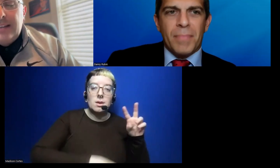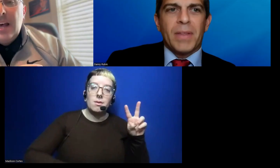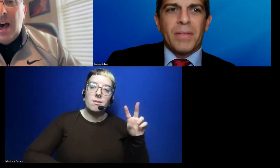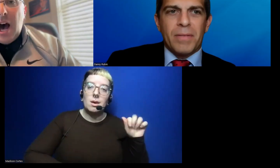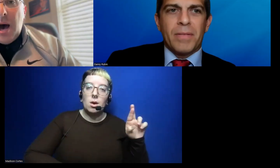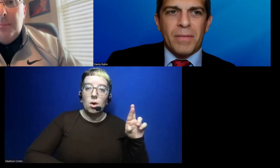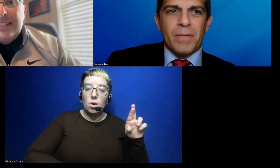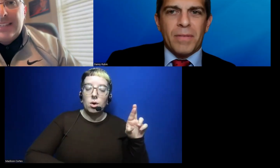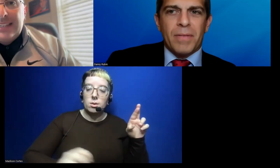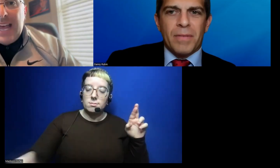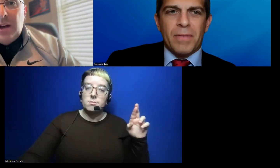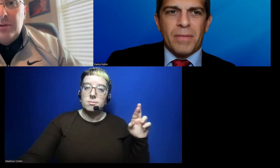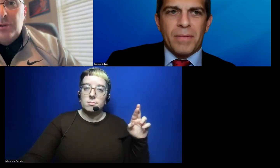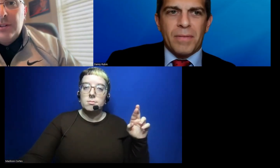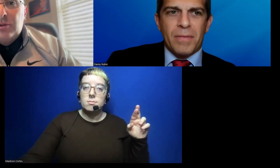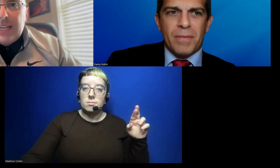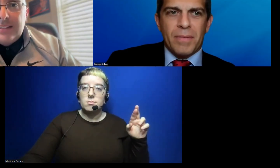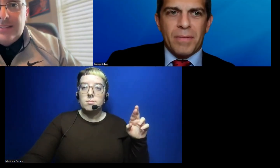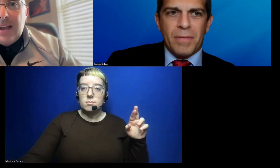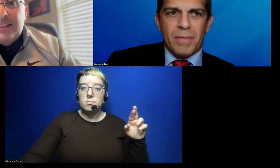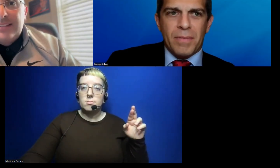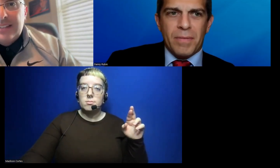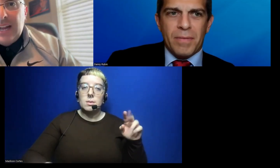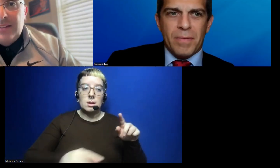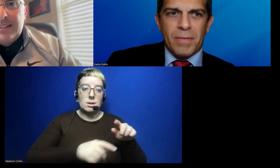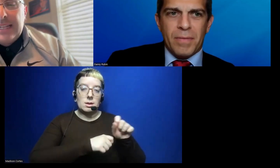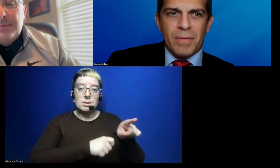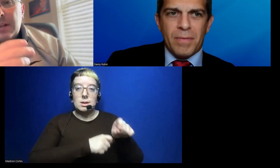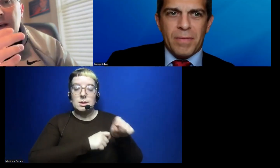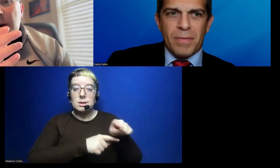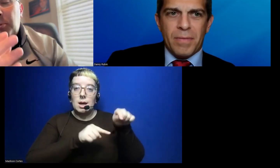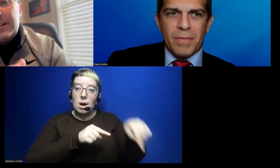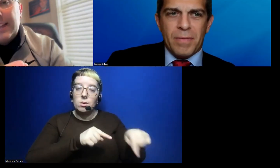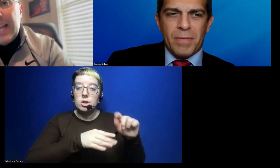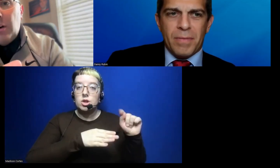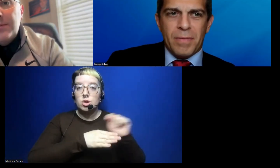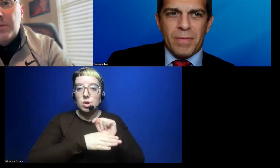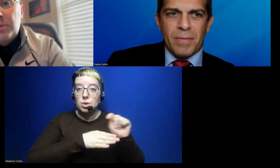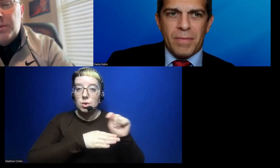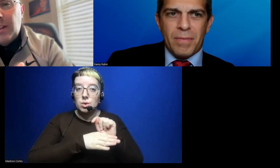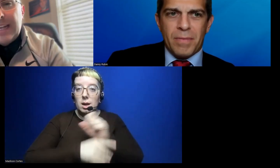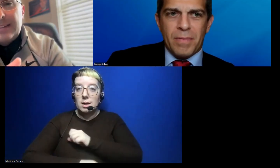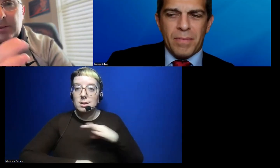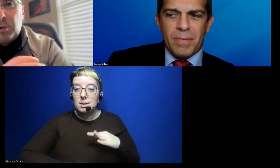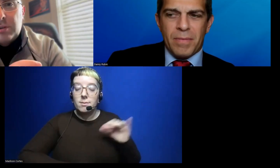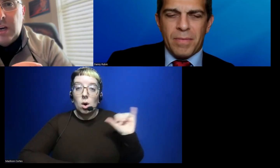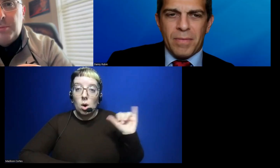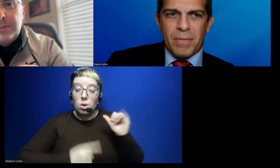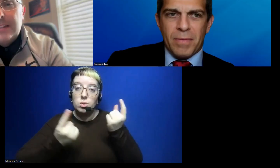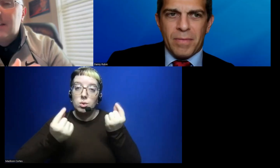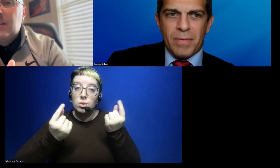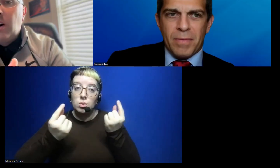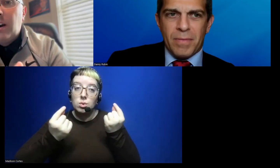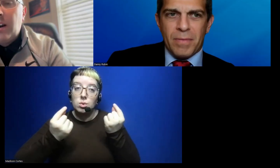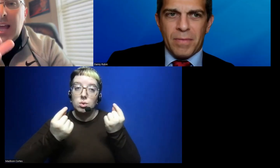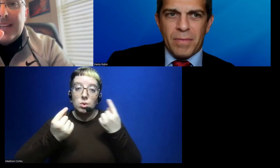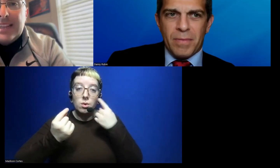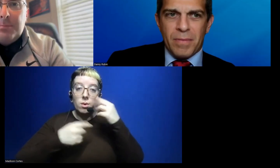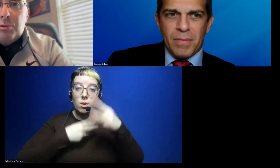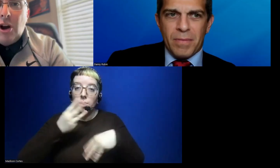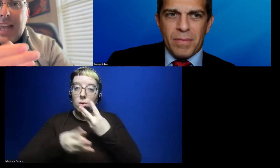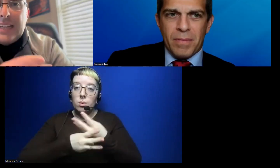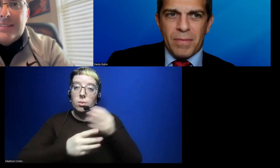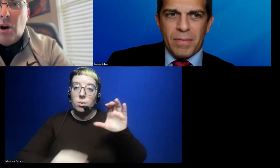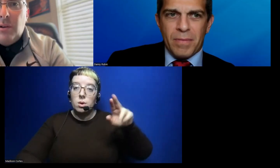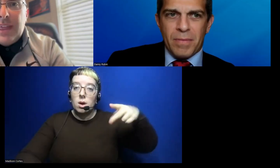of that. They send it down to the training staff. They send it down to teams. What then they also do, so the last men's World Cup was in Qatar. They